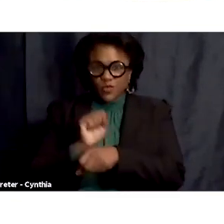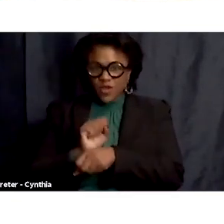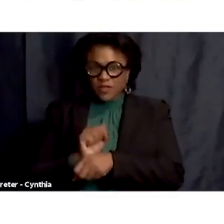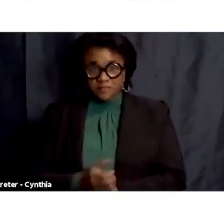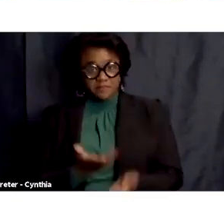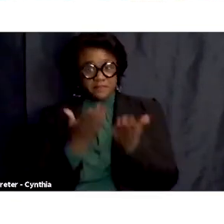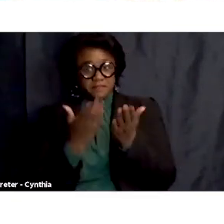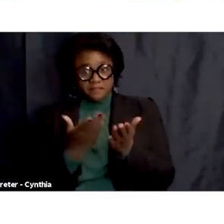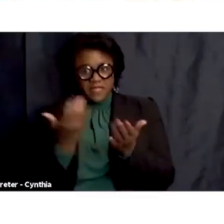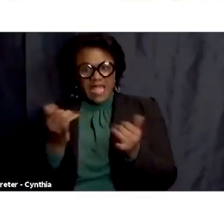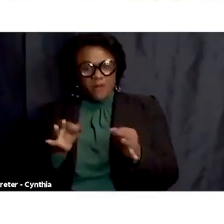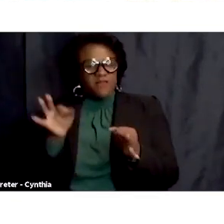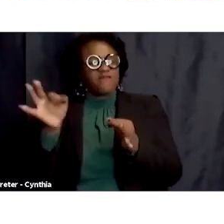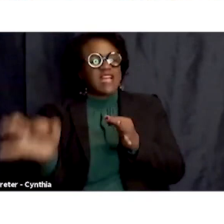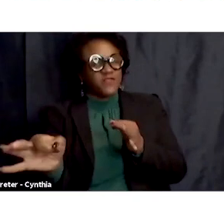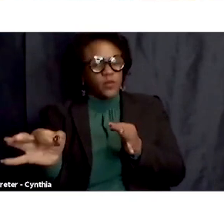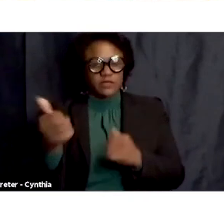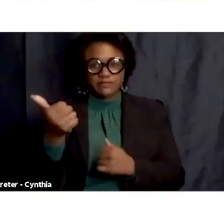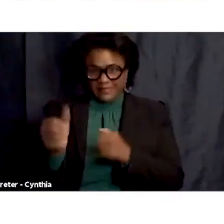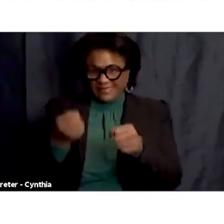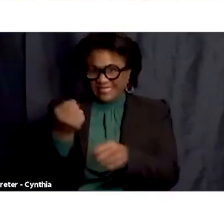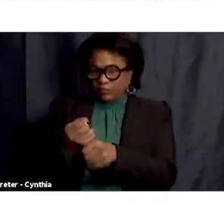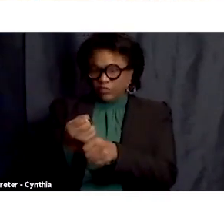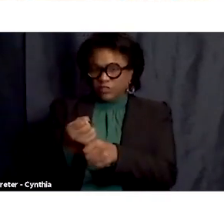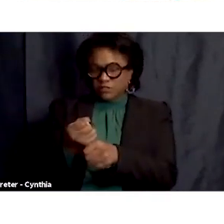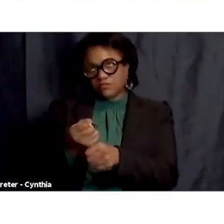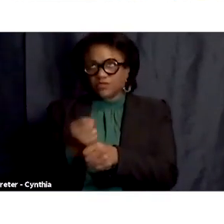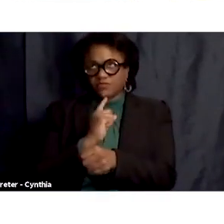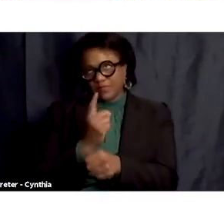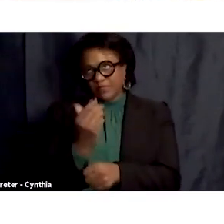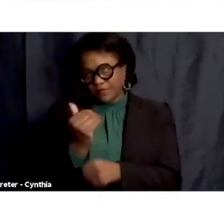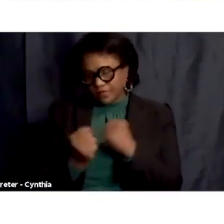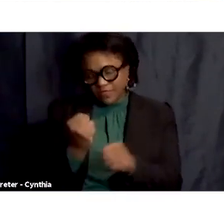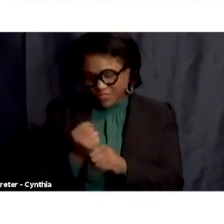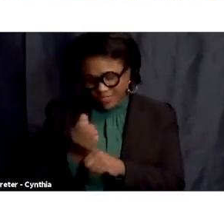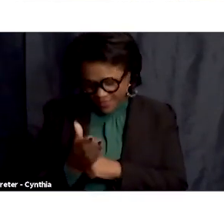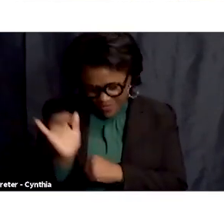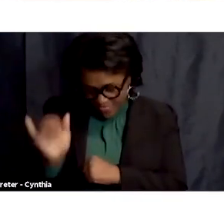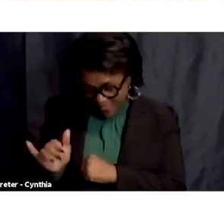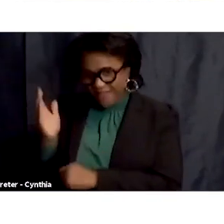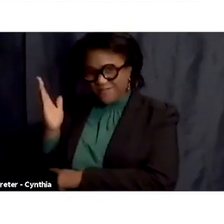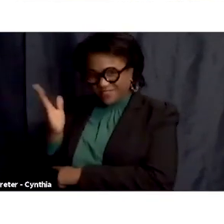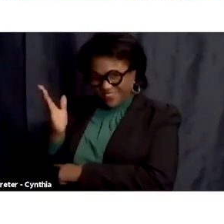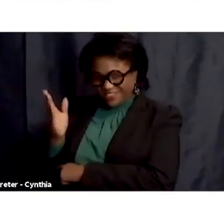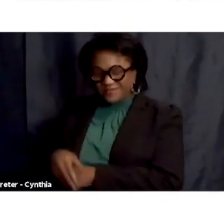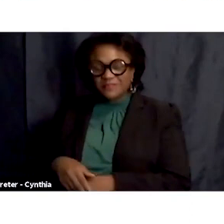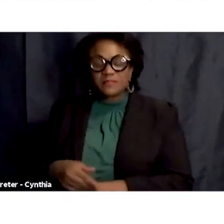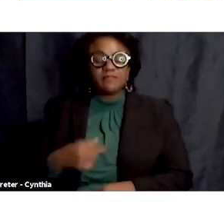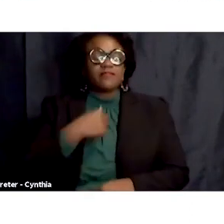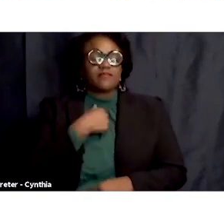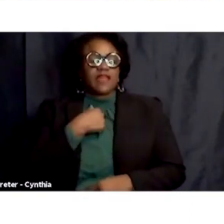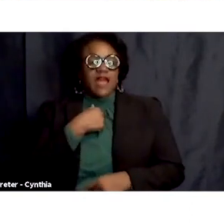So let me fast forward about 10 years, more than that, actually, 15 years after that. I was